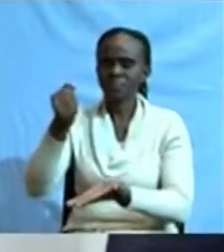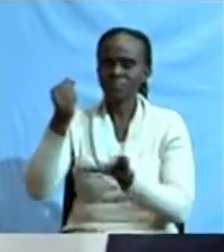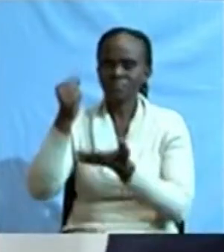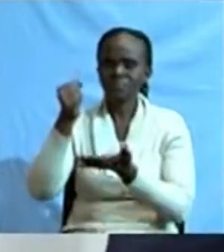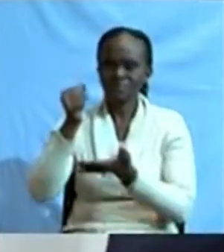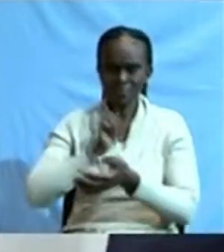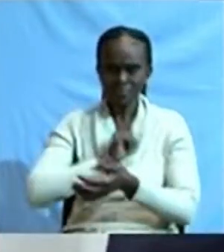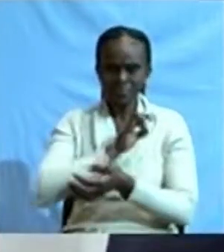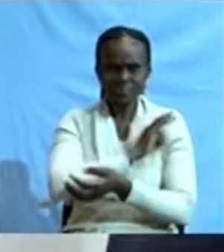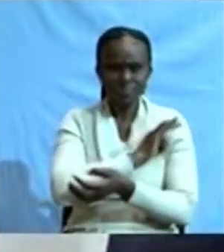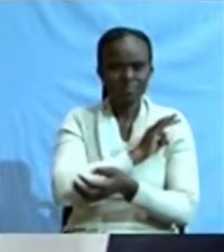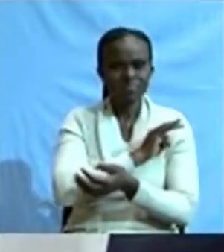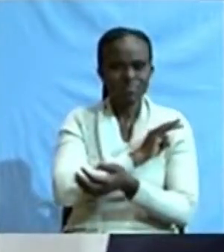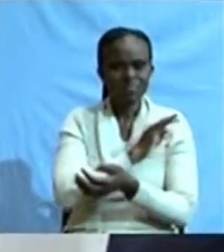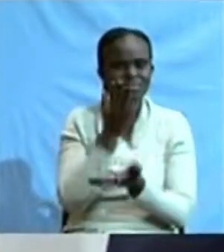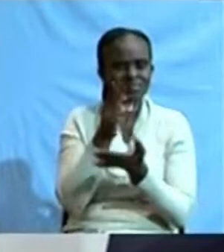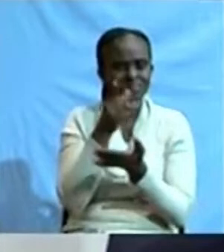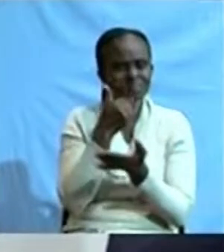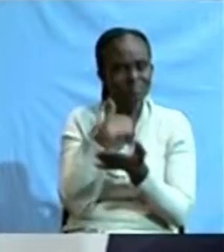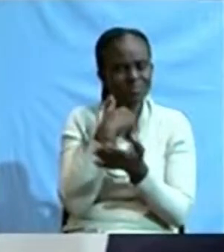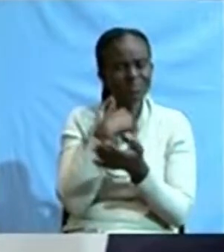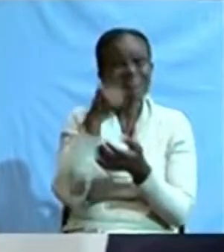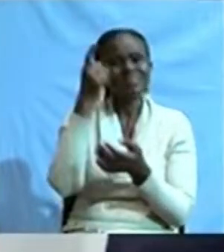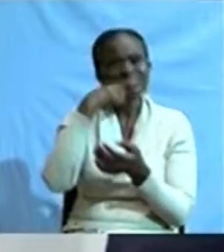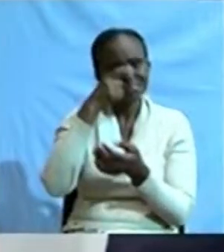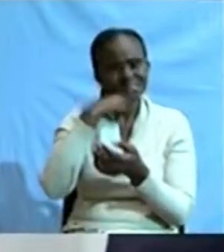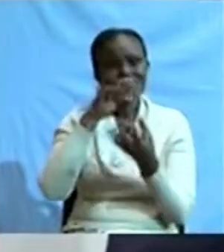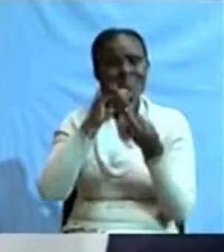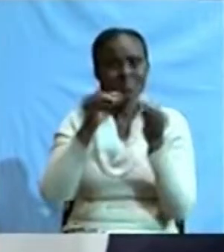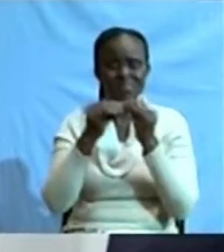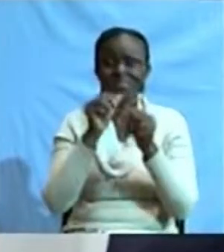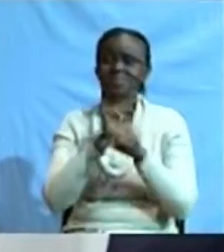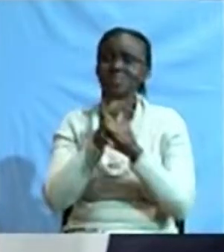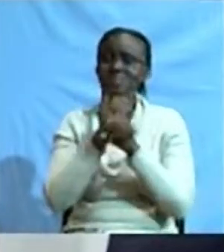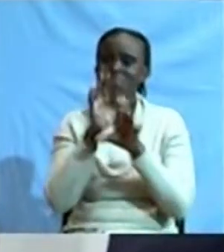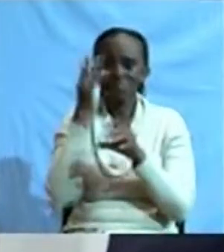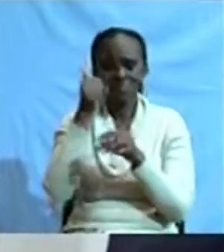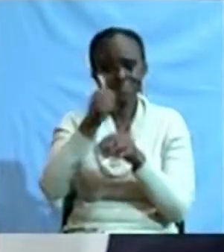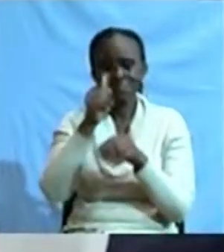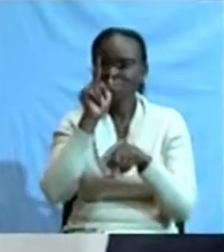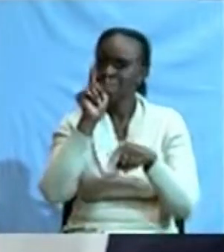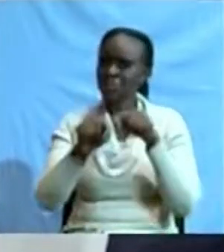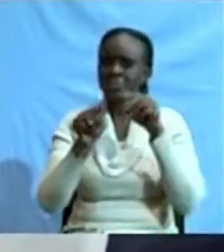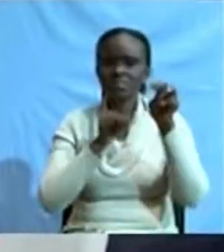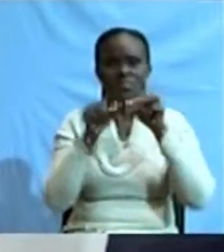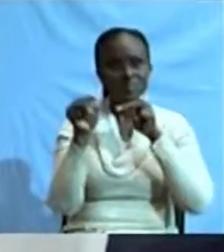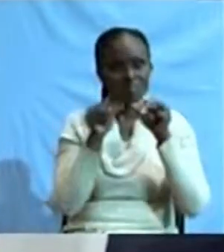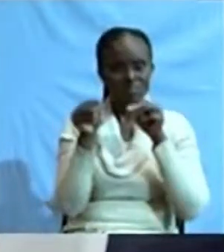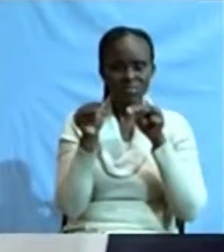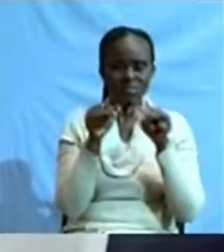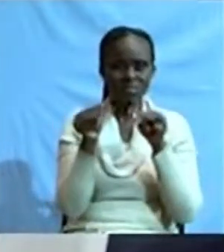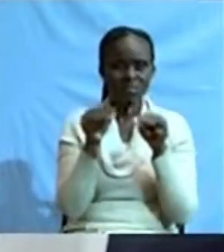your staff. Maybe you have a bloated staff, so that's why you can't meet